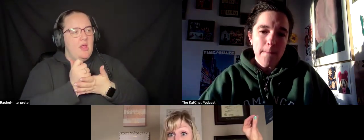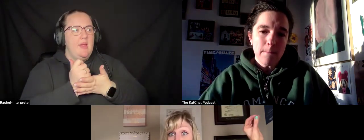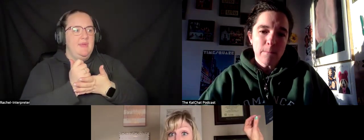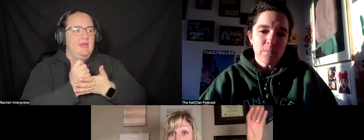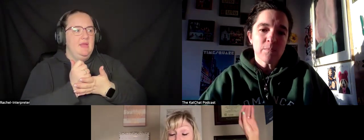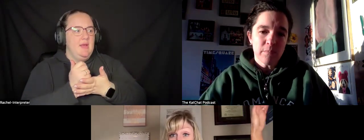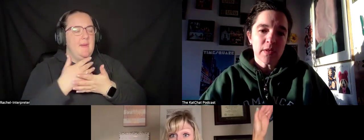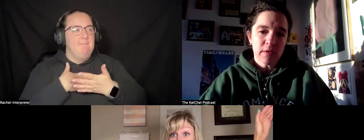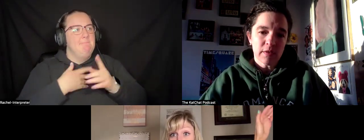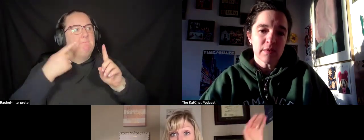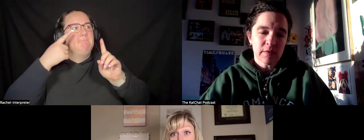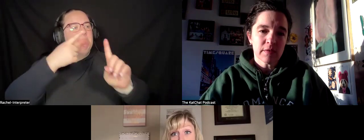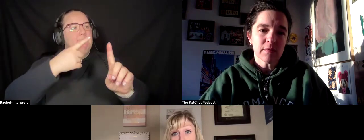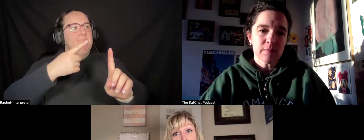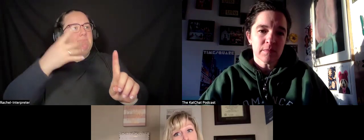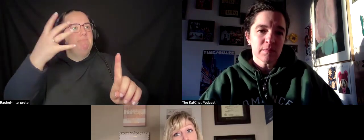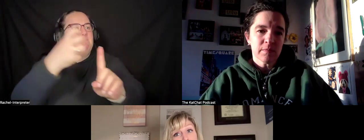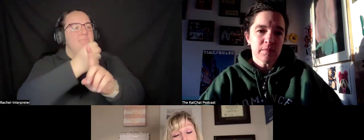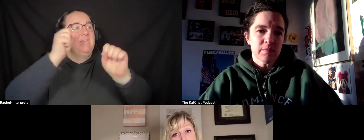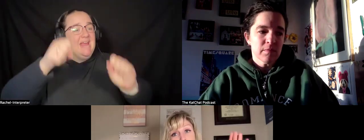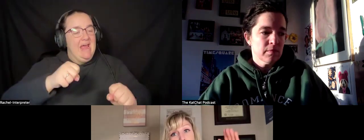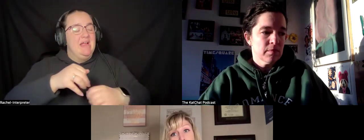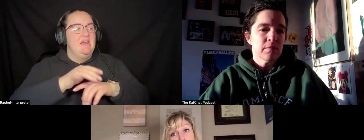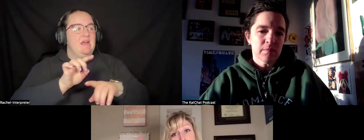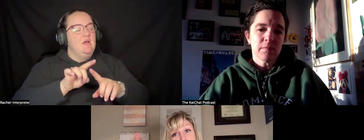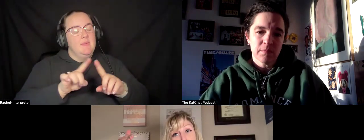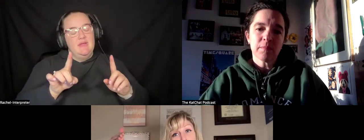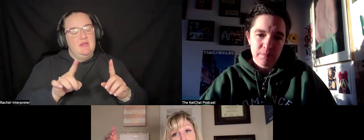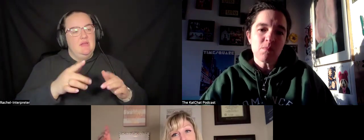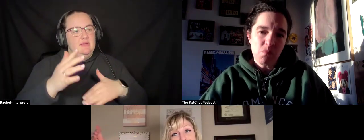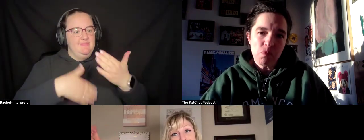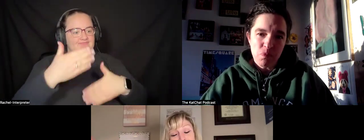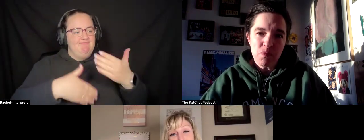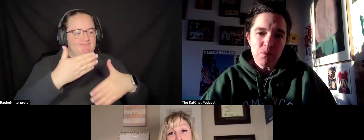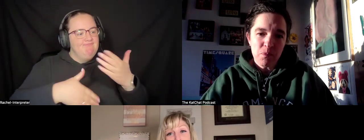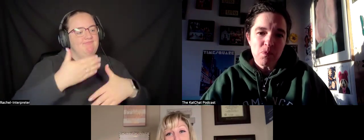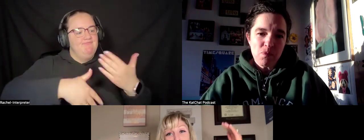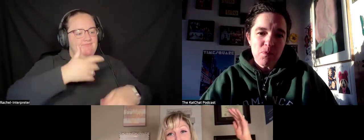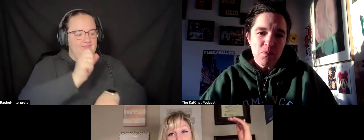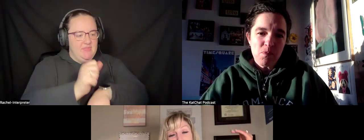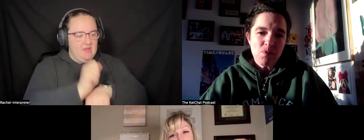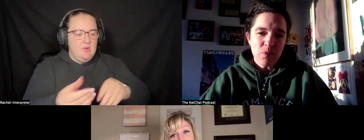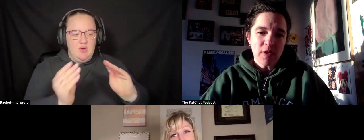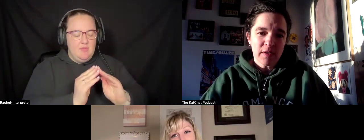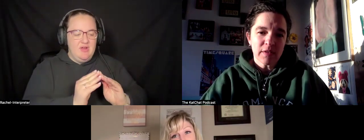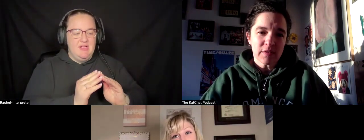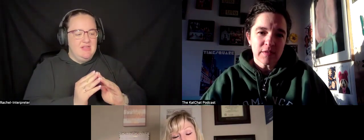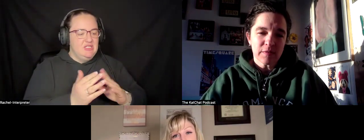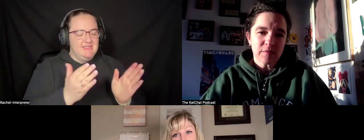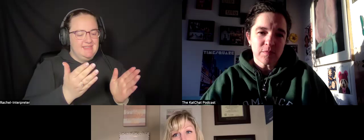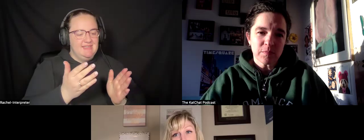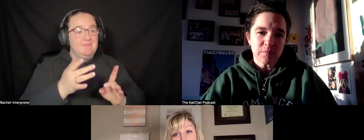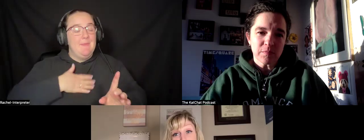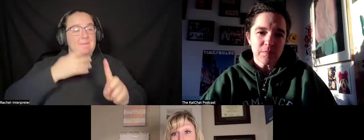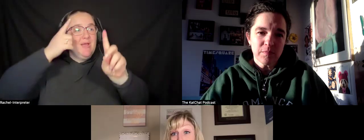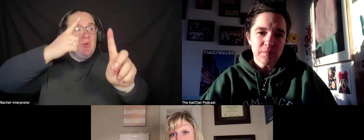my dream or get my dream to that next step. And we kind of just, as we get more into the job, like those things kind of get put on the